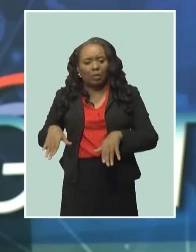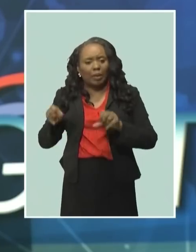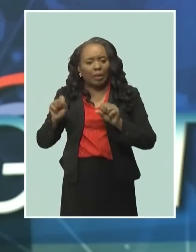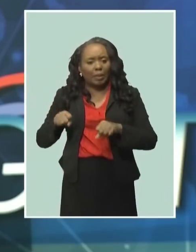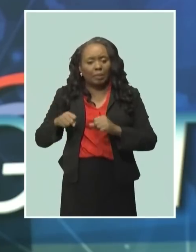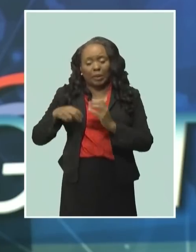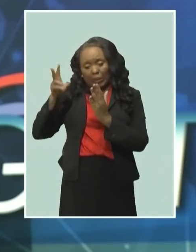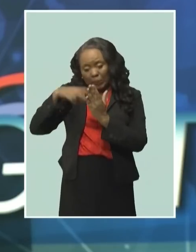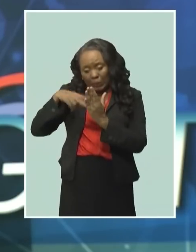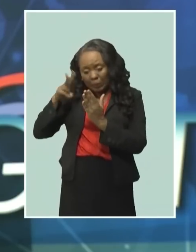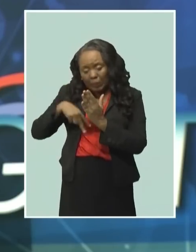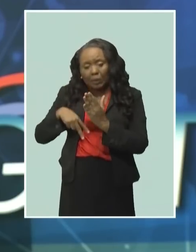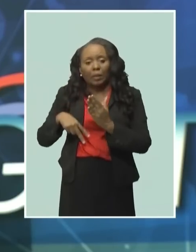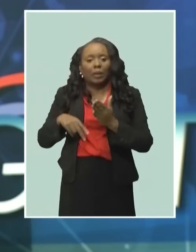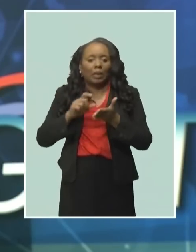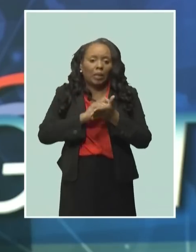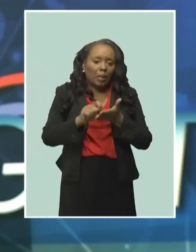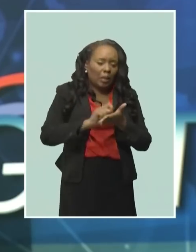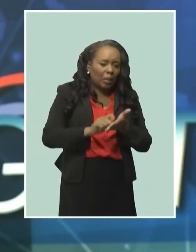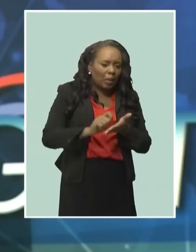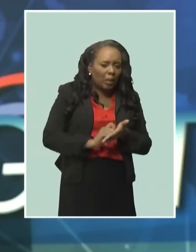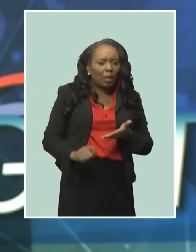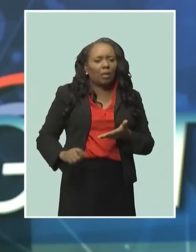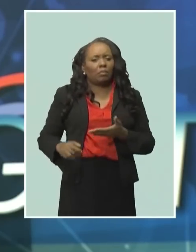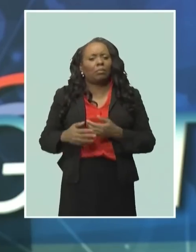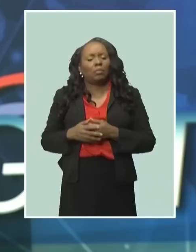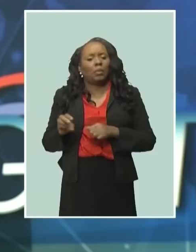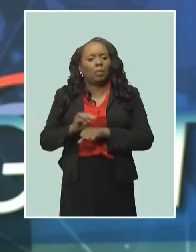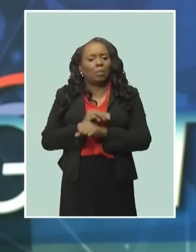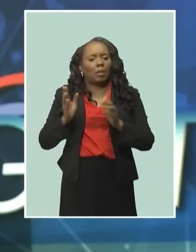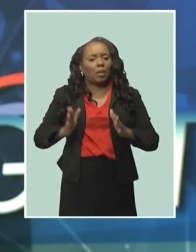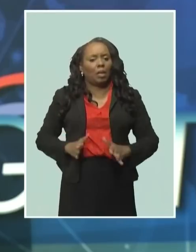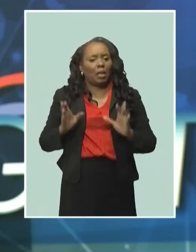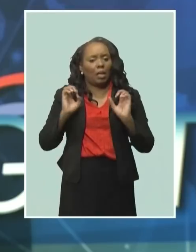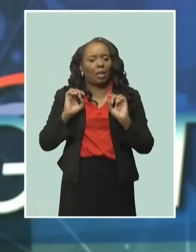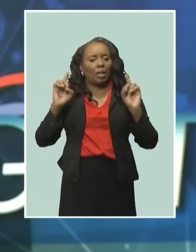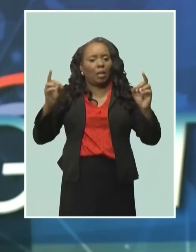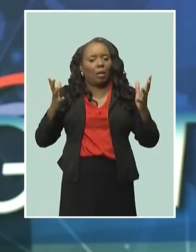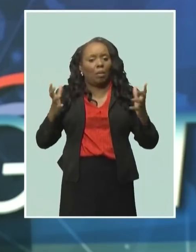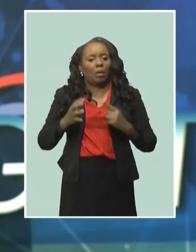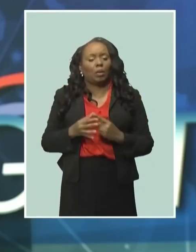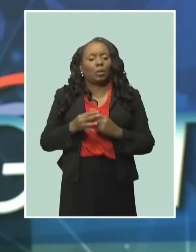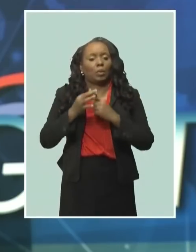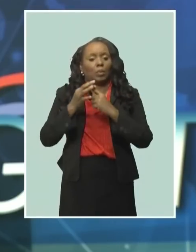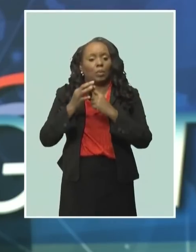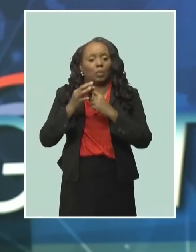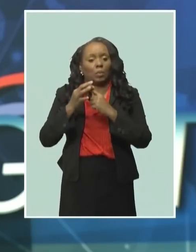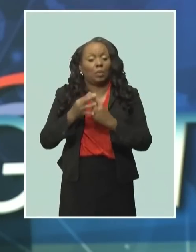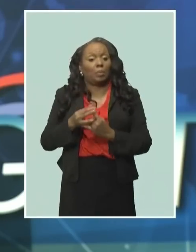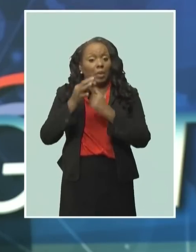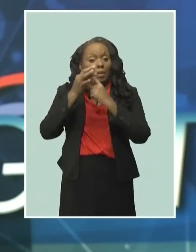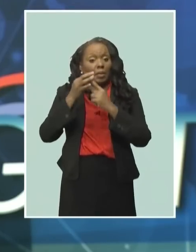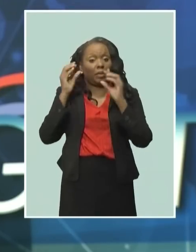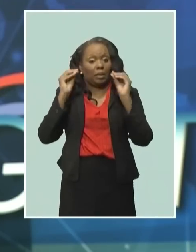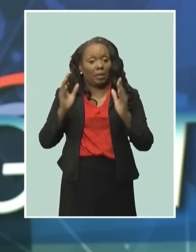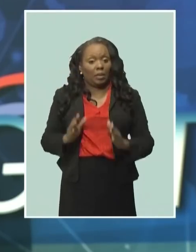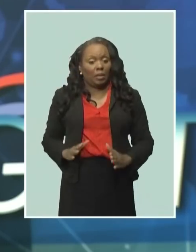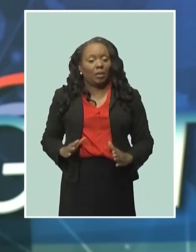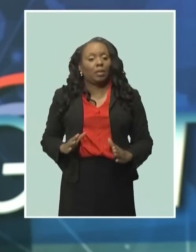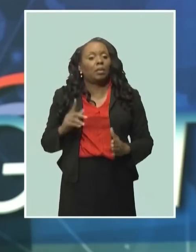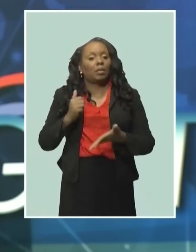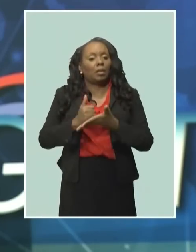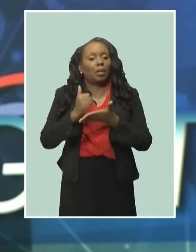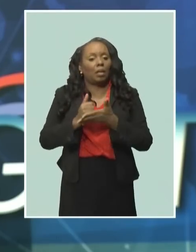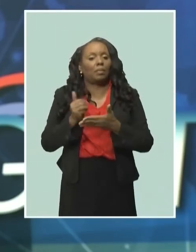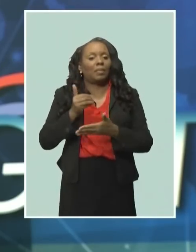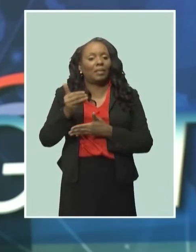of Education Kay McCartney has announced that they are moving to appoint special teachers to help address the issues from the next school